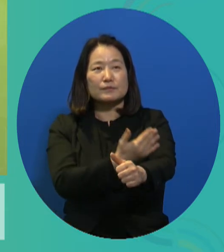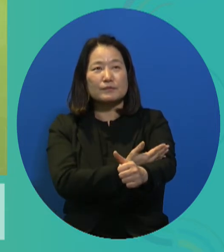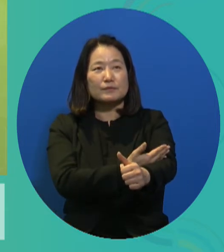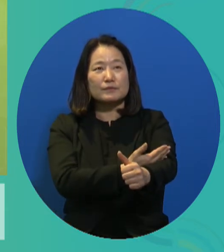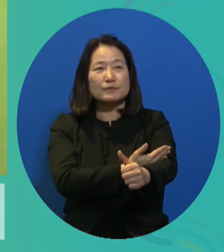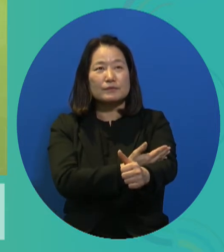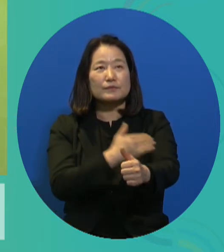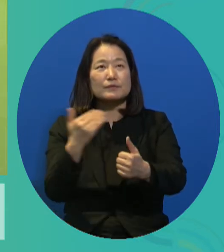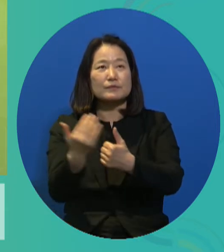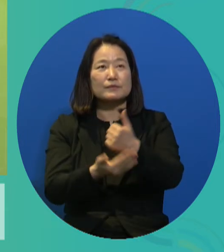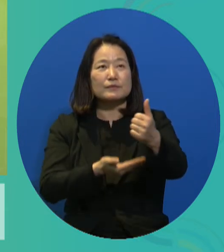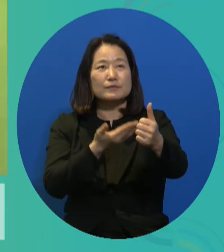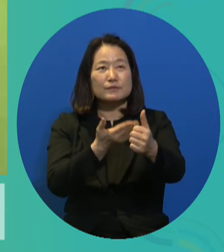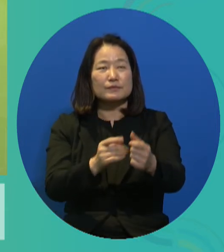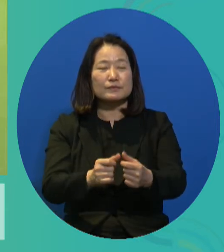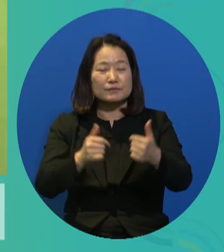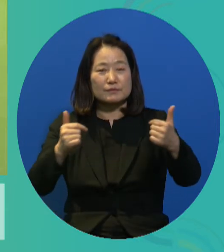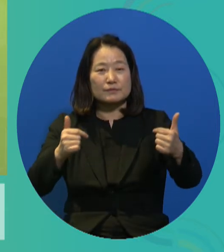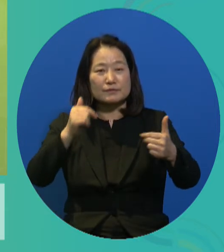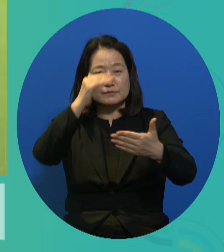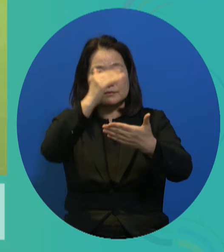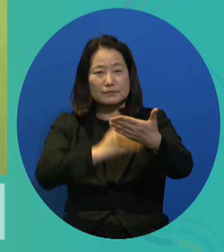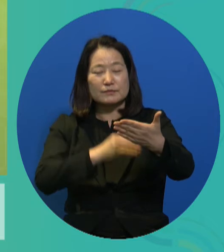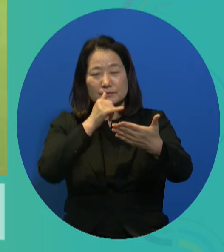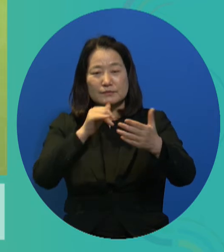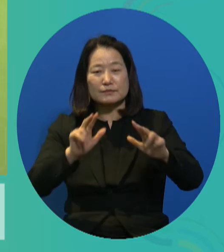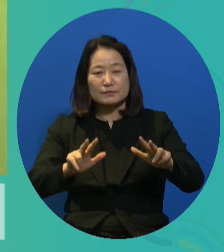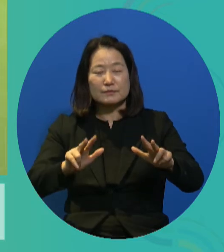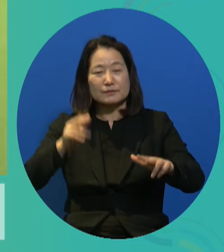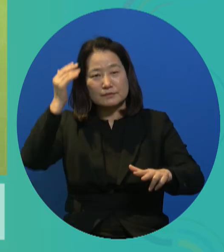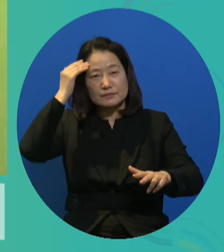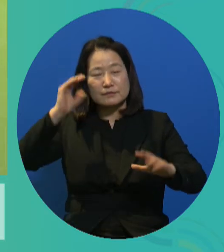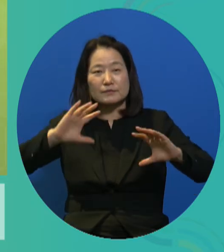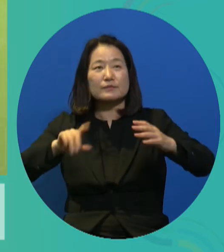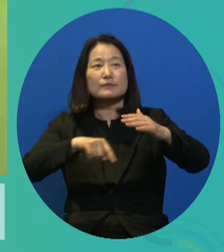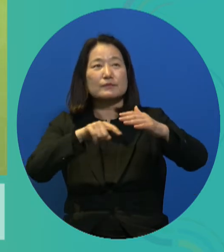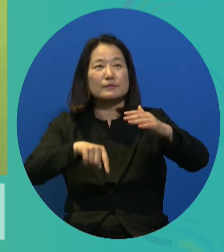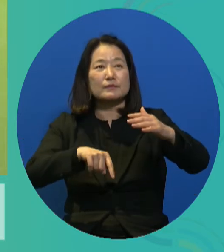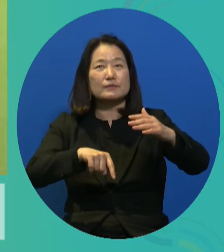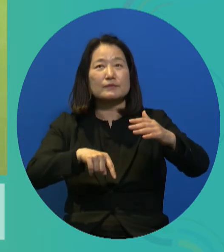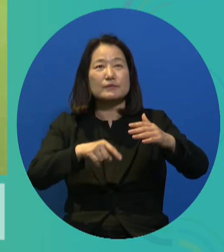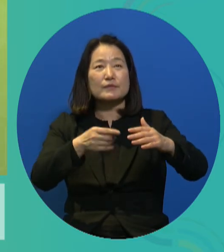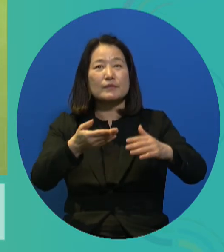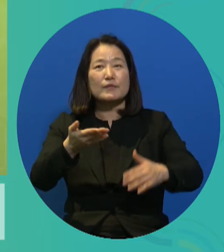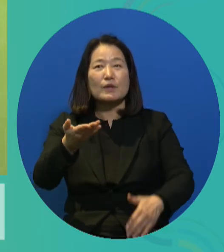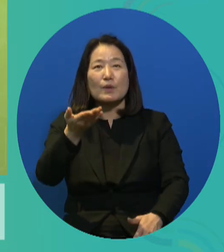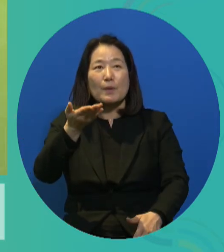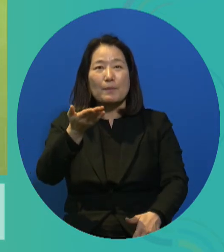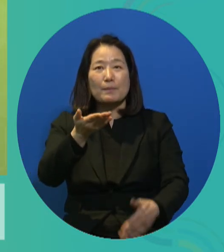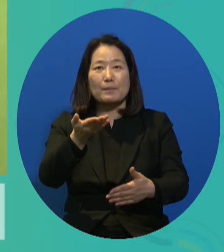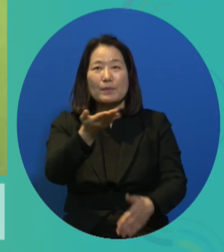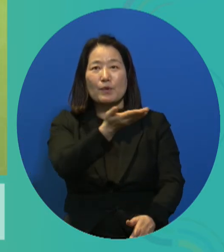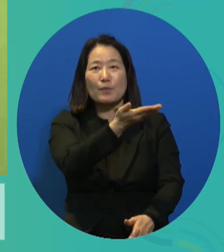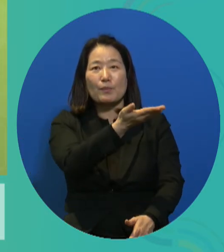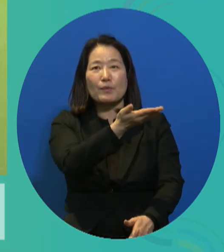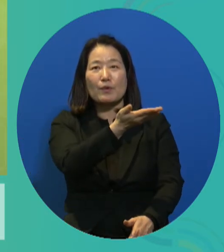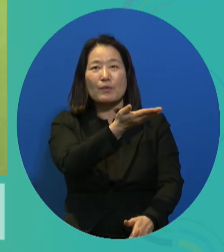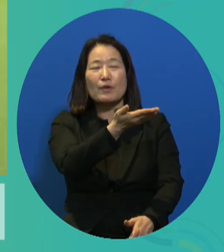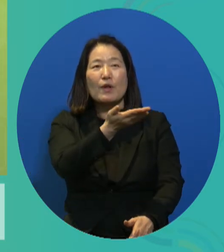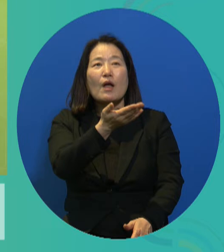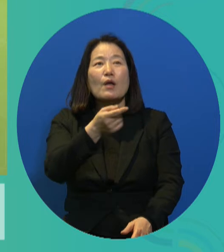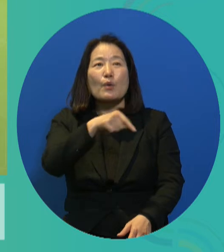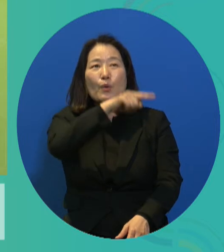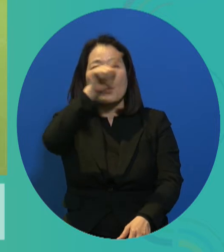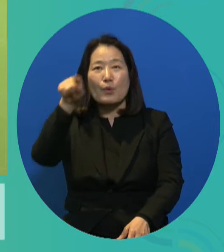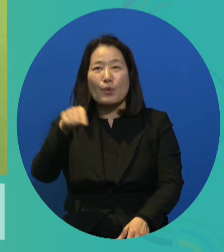engage in complaints. Now, for their rights complaints, these are some of the complaints procedures that we have in Korea. The National